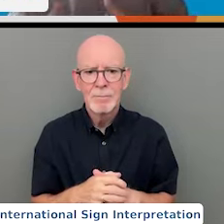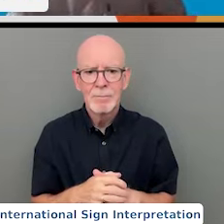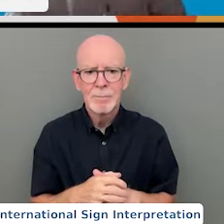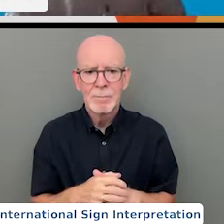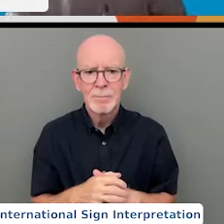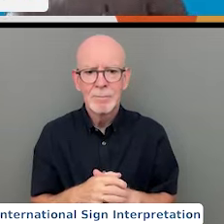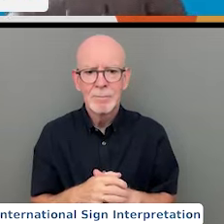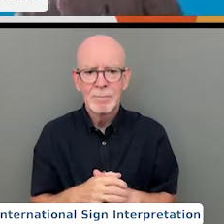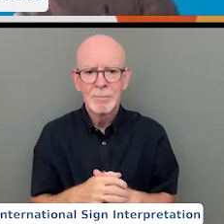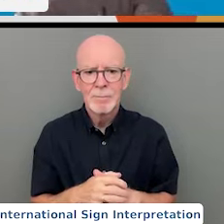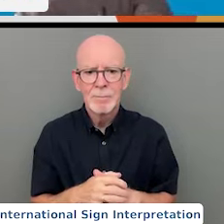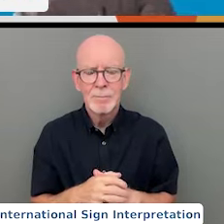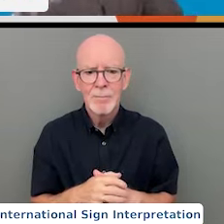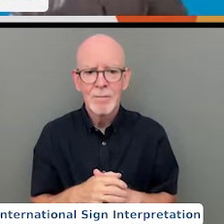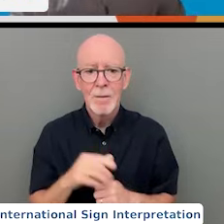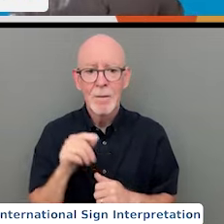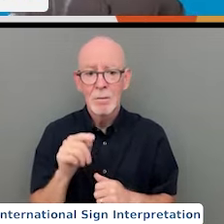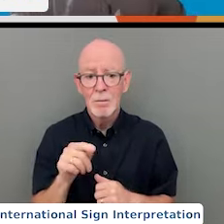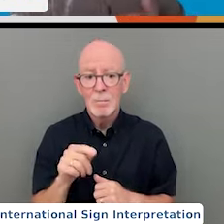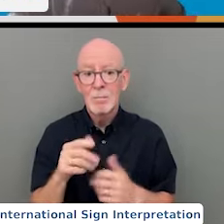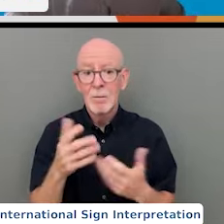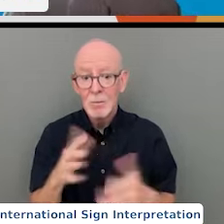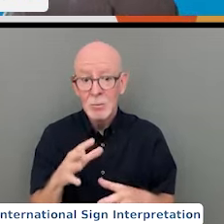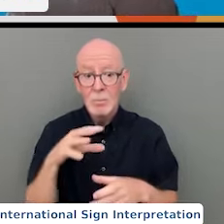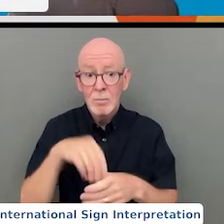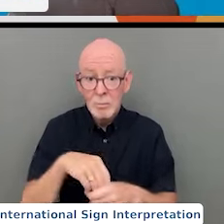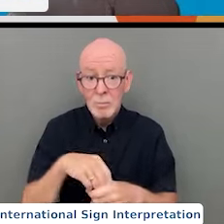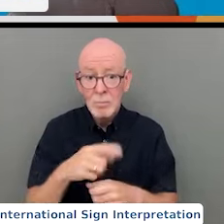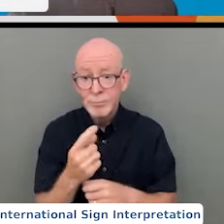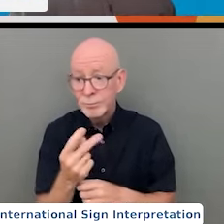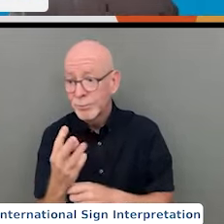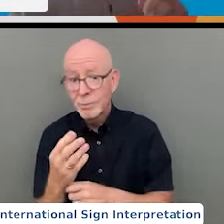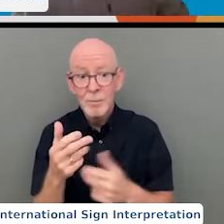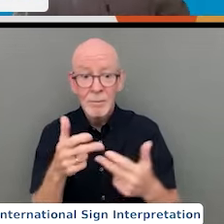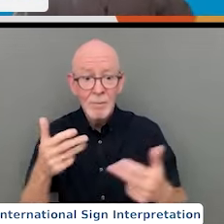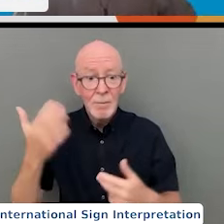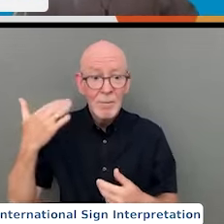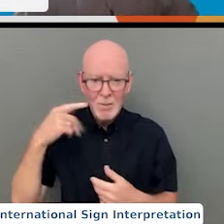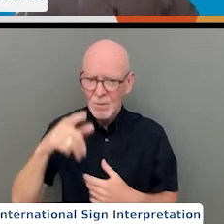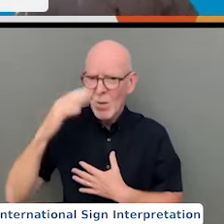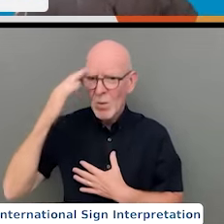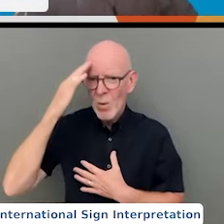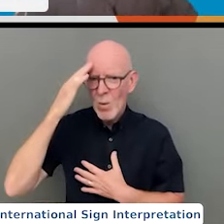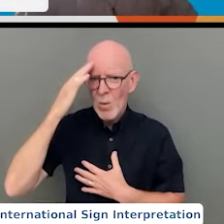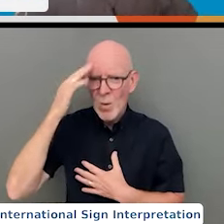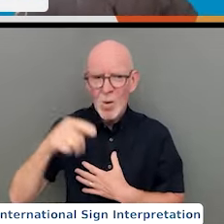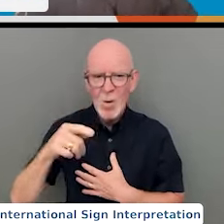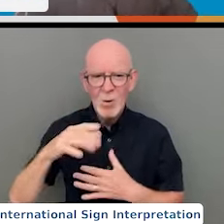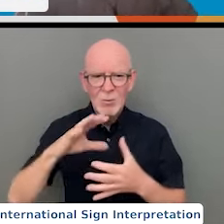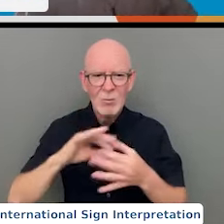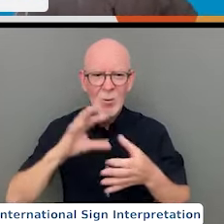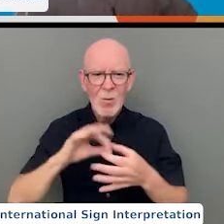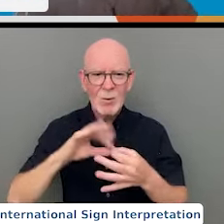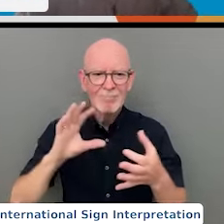children, working age adult, and older persons with disabilities and their families are facing across the life cycle.